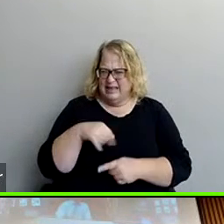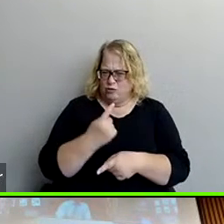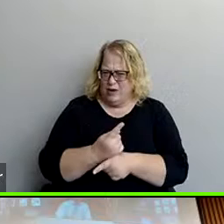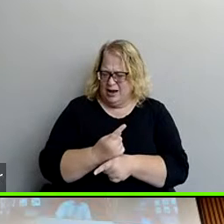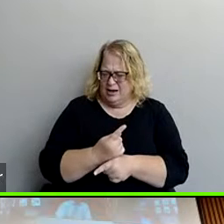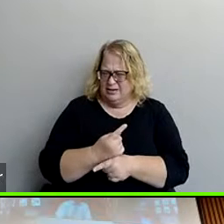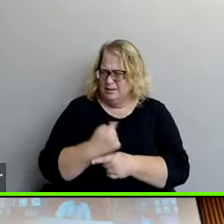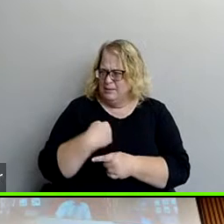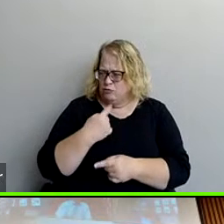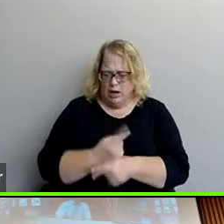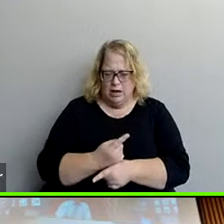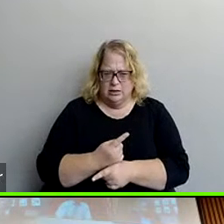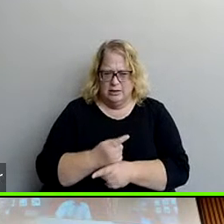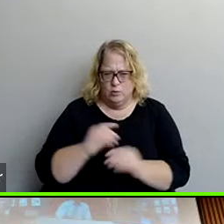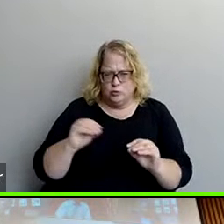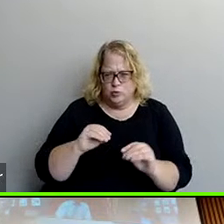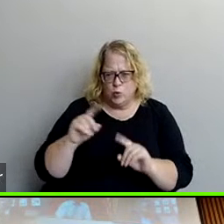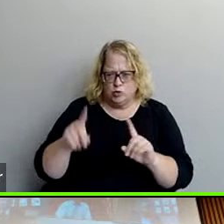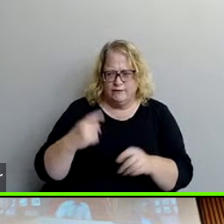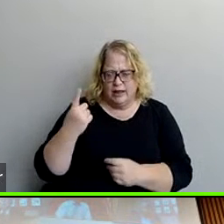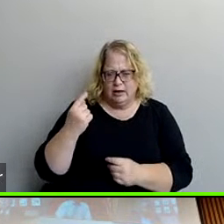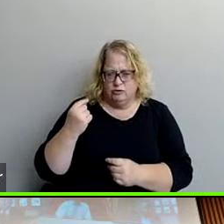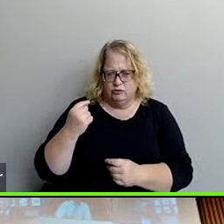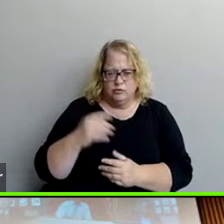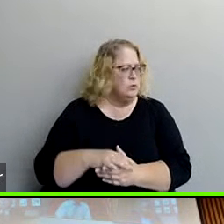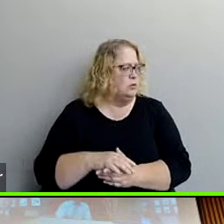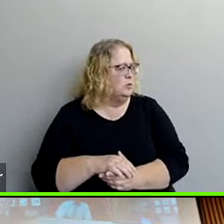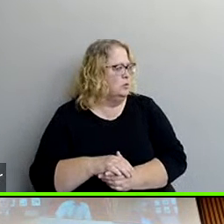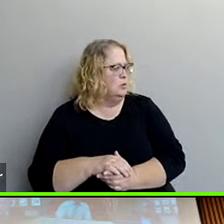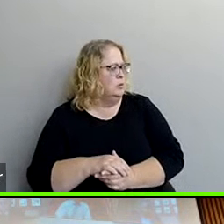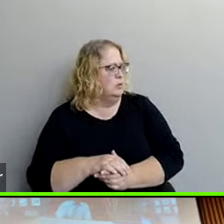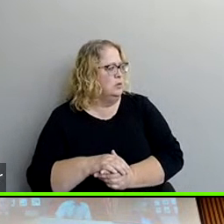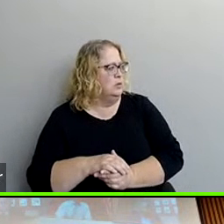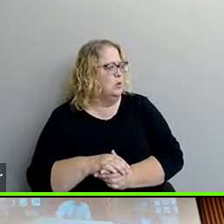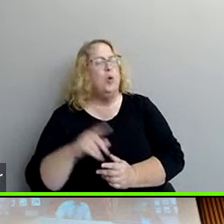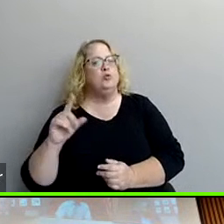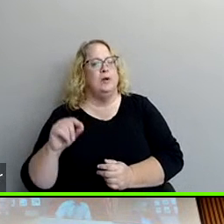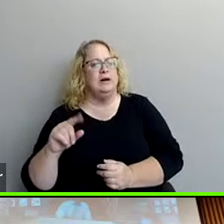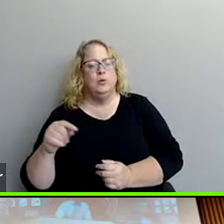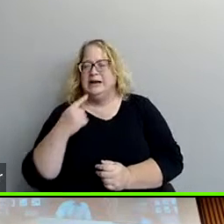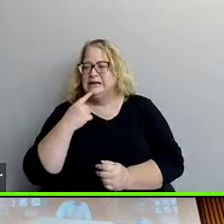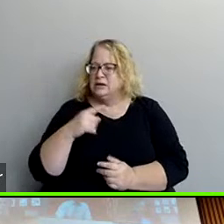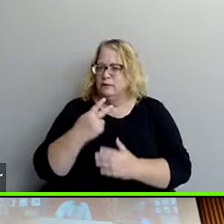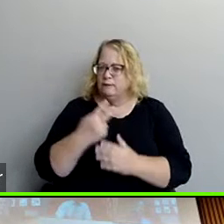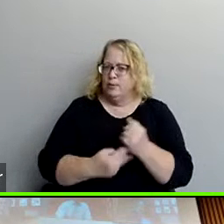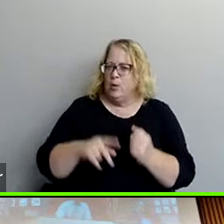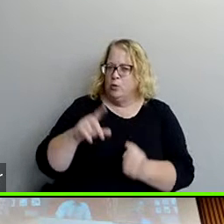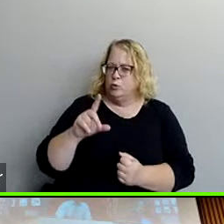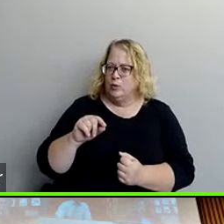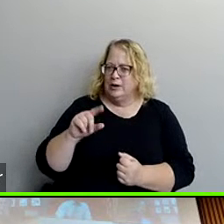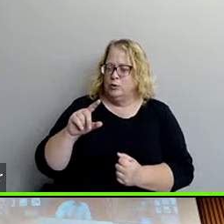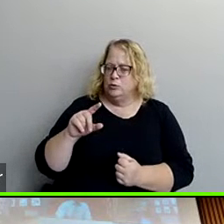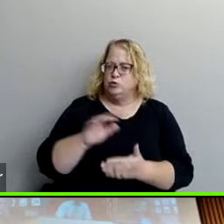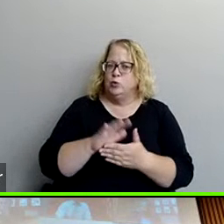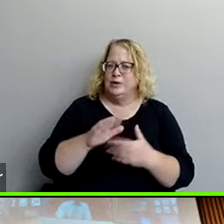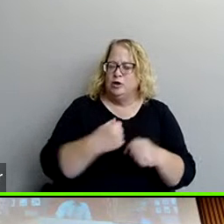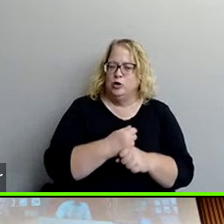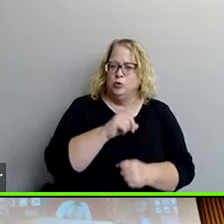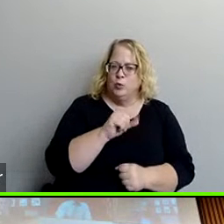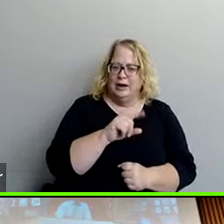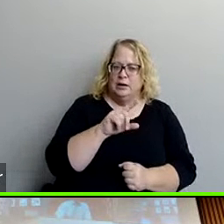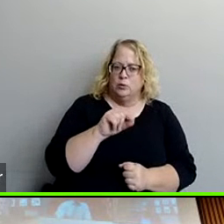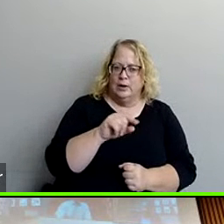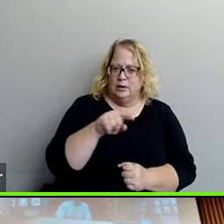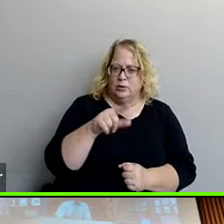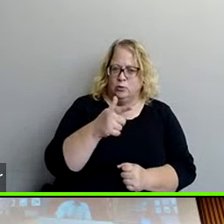Is that right? Was there no climate survey last year? 2020. Well, since it for both 2020, school year 2020 to